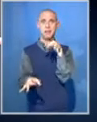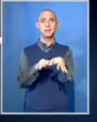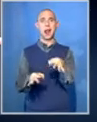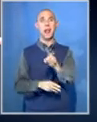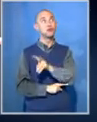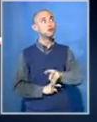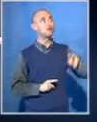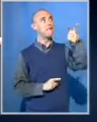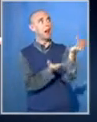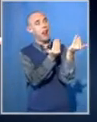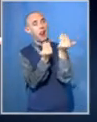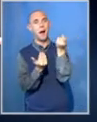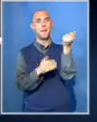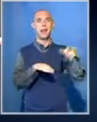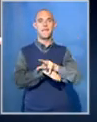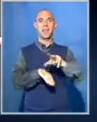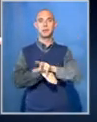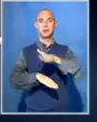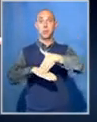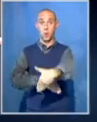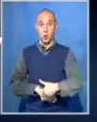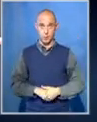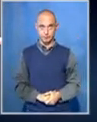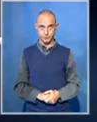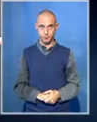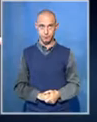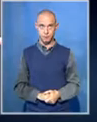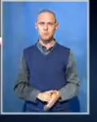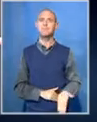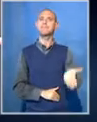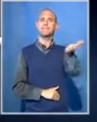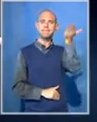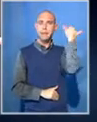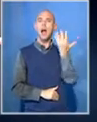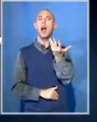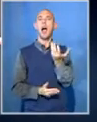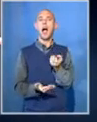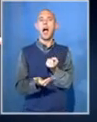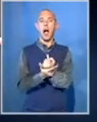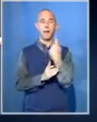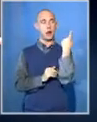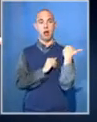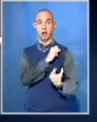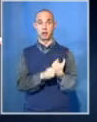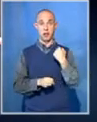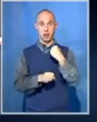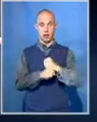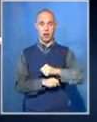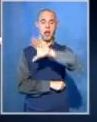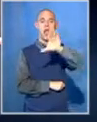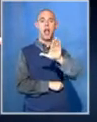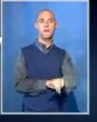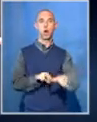The South African government says it's studying the outcome of the Omar Al-Bashir case after the case was dismissed by the Supreme Court of Appeal